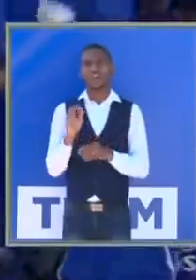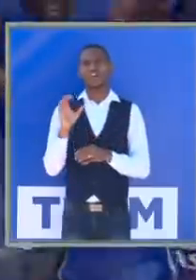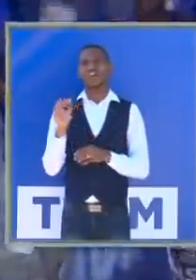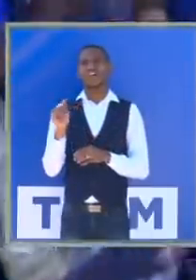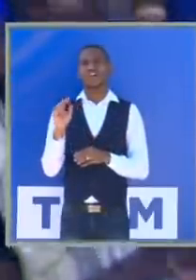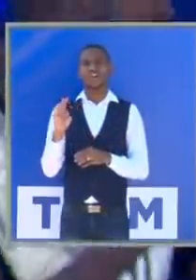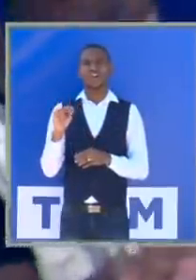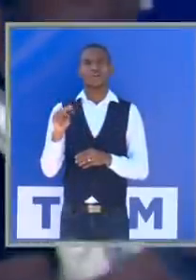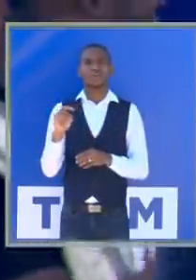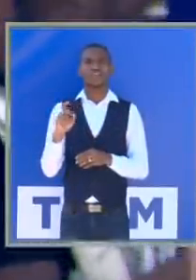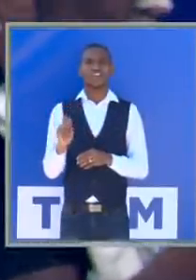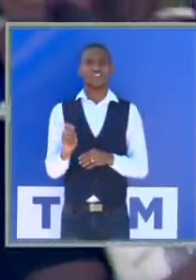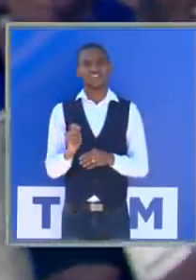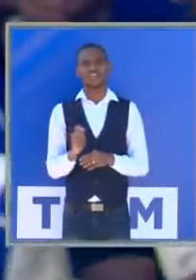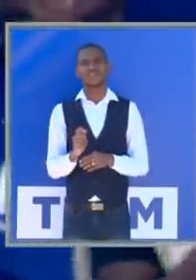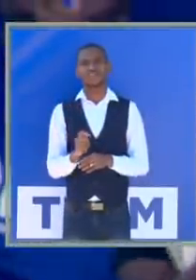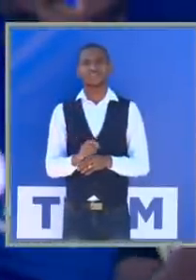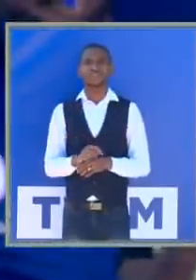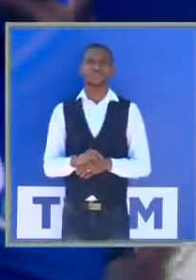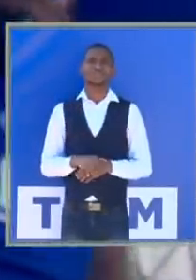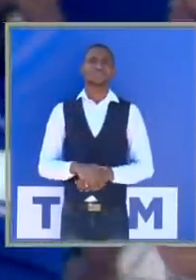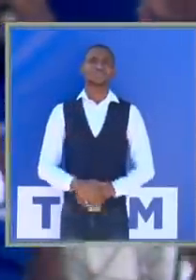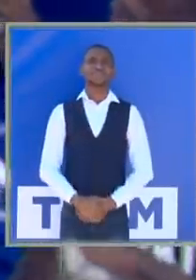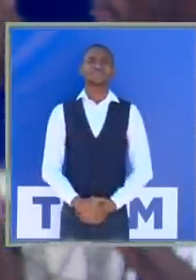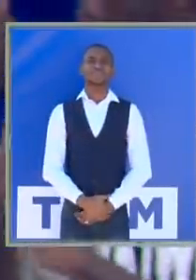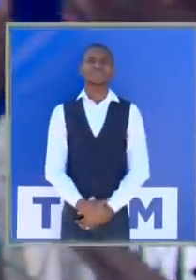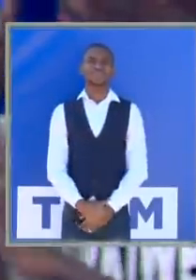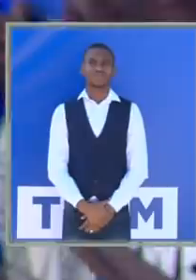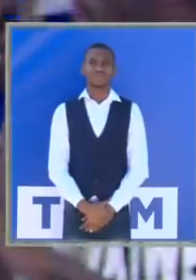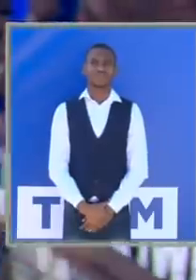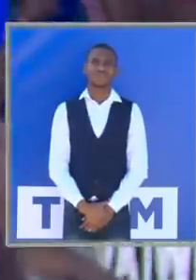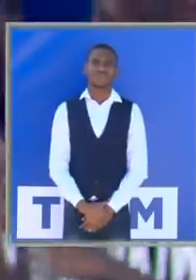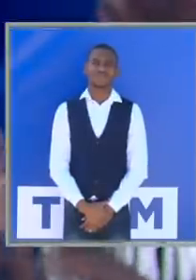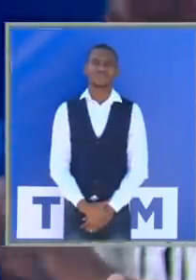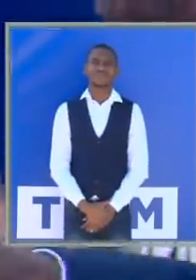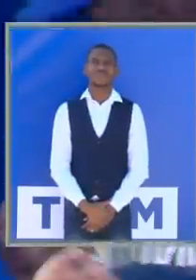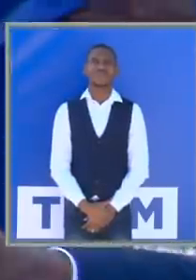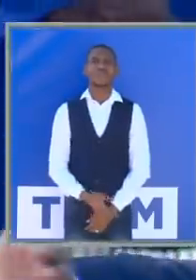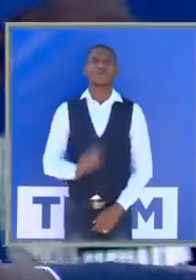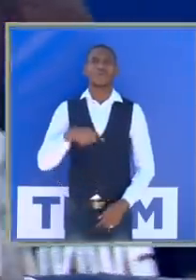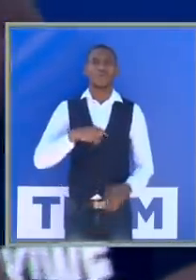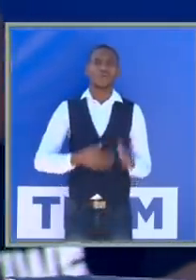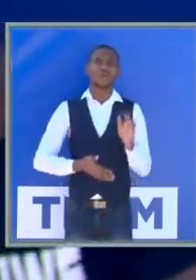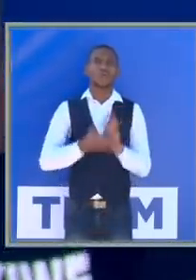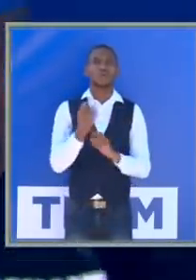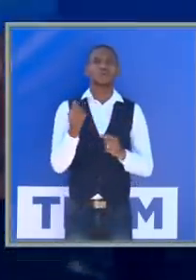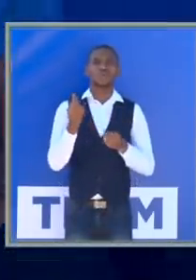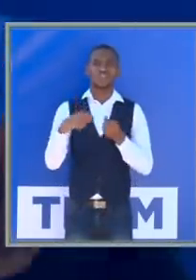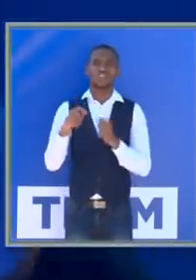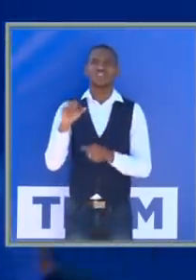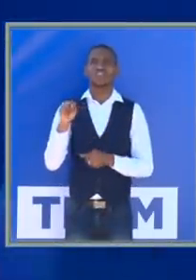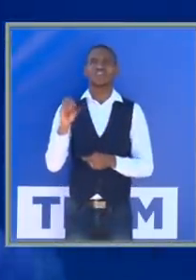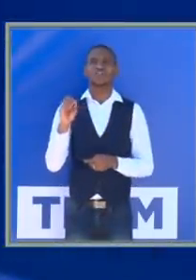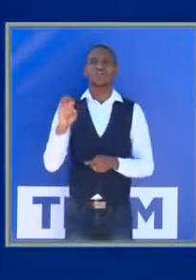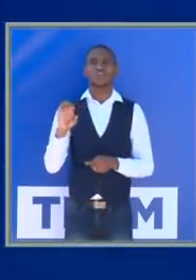that SOEs will not bankrupt us. We are going to sell these